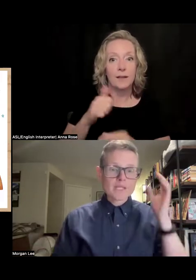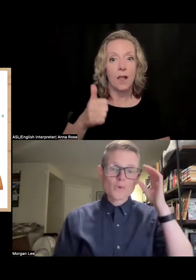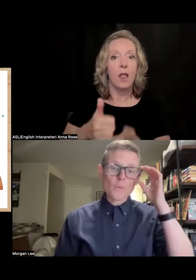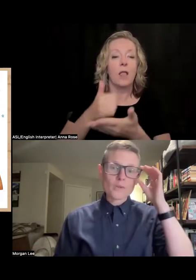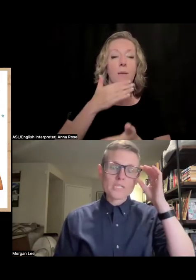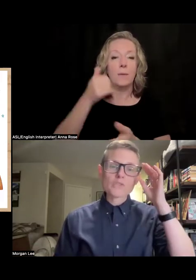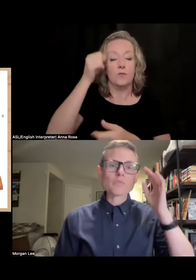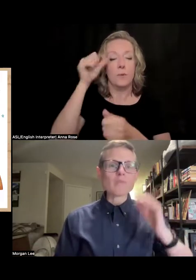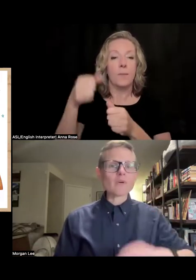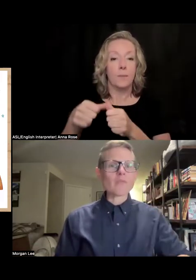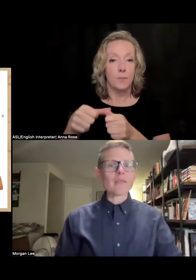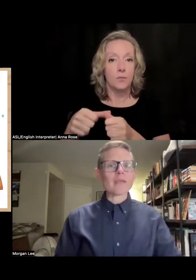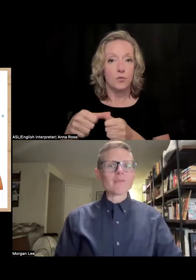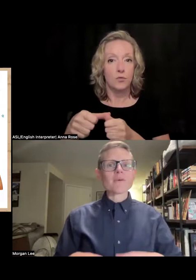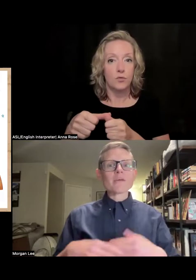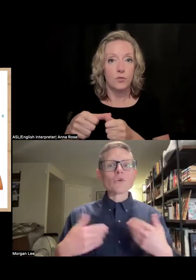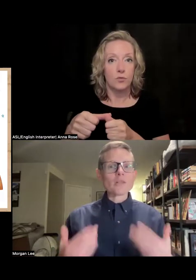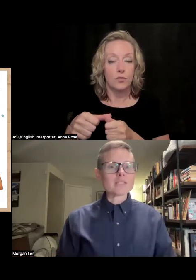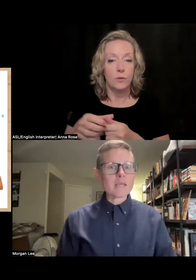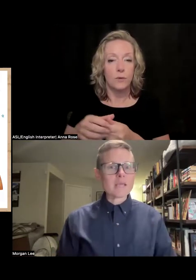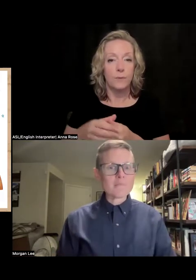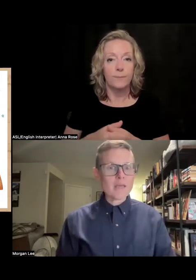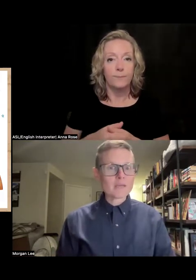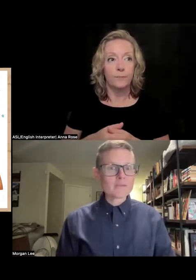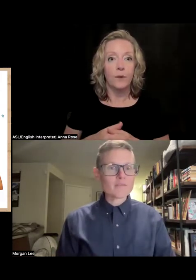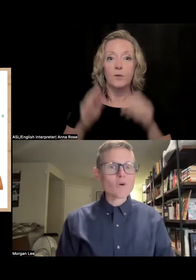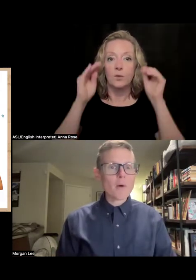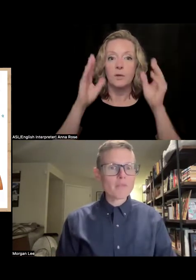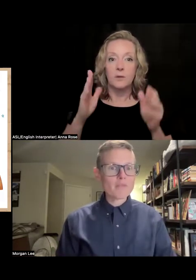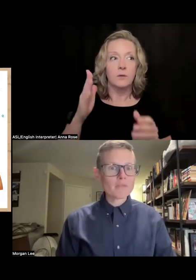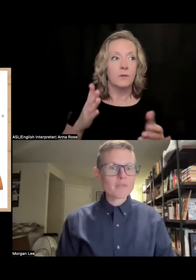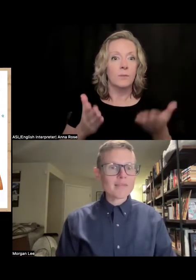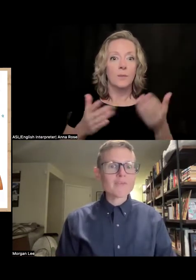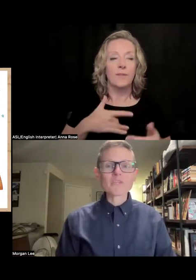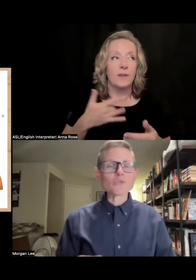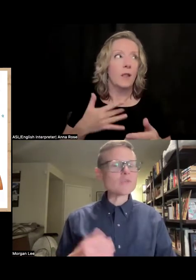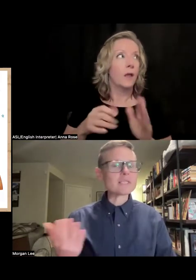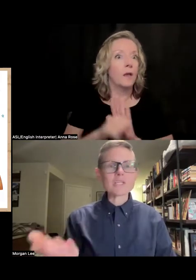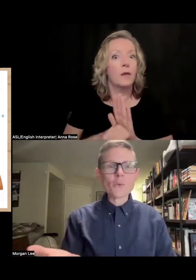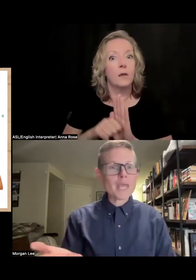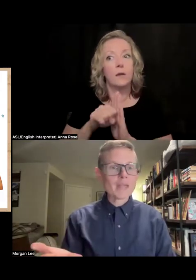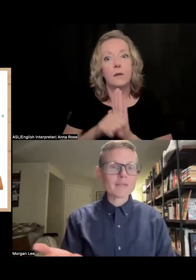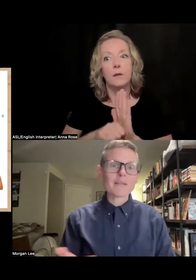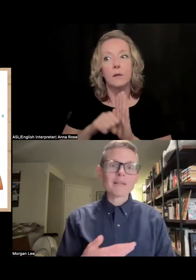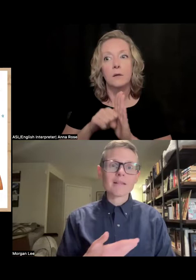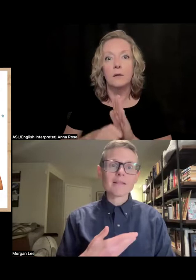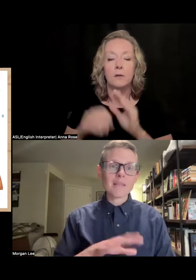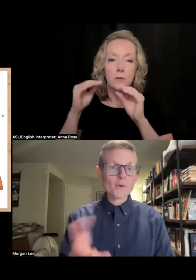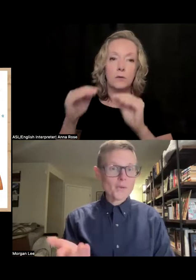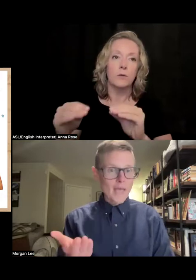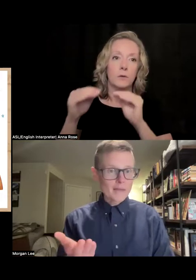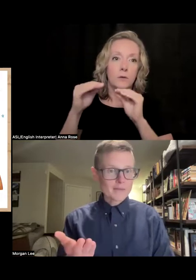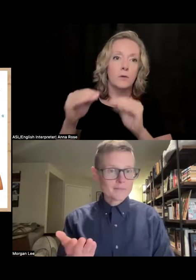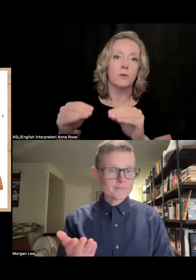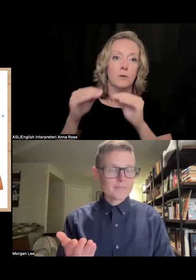more. So while teachers may feel that they have taught the same thing for a month, if the student doesn't know it yet, they